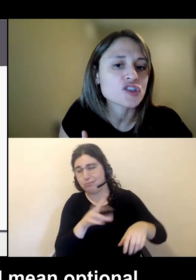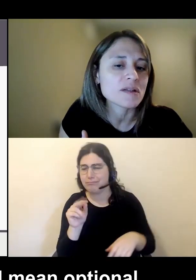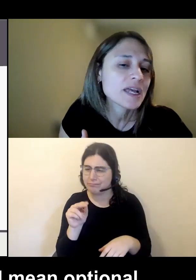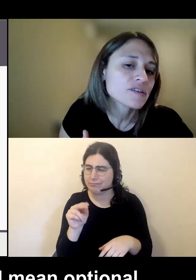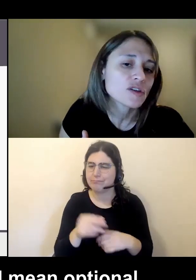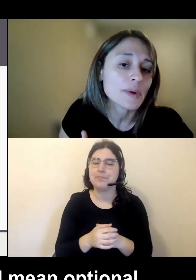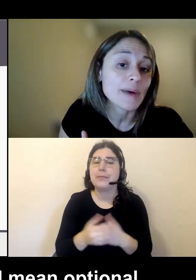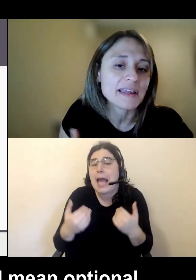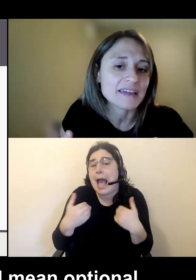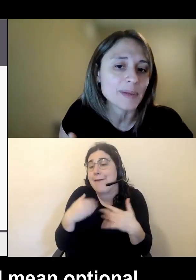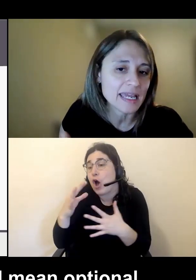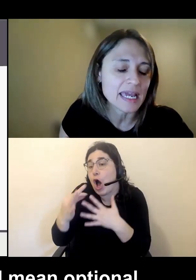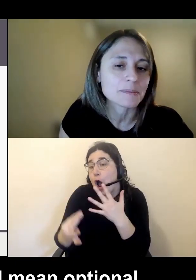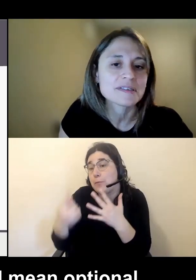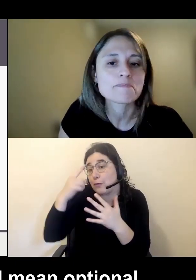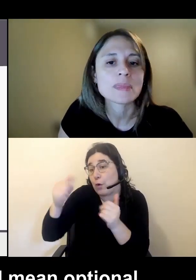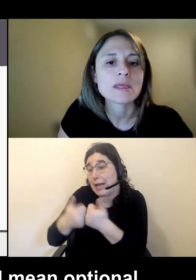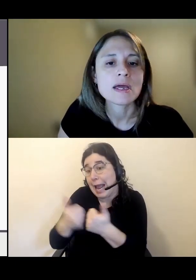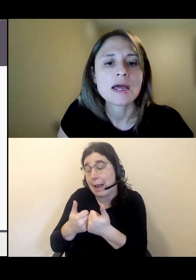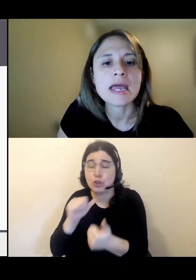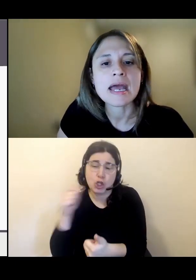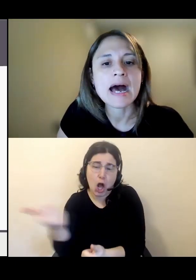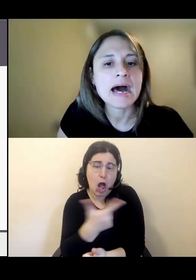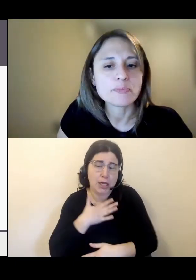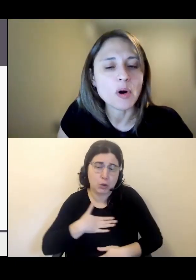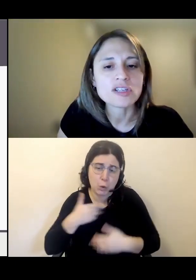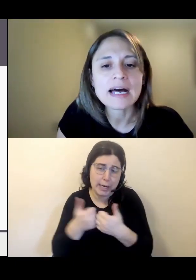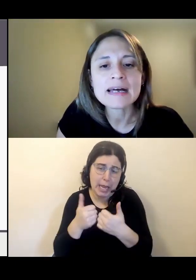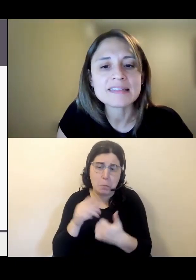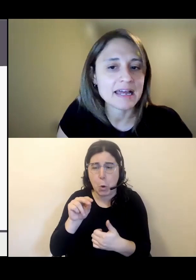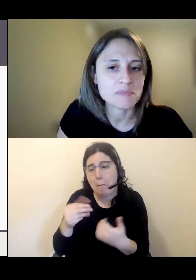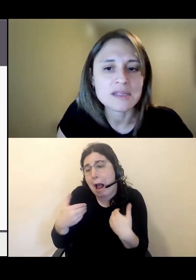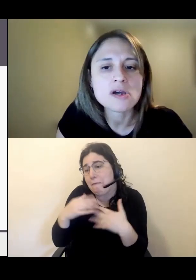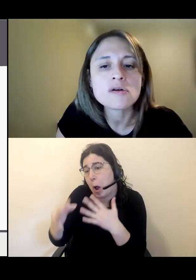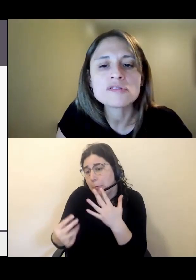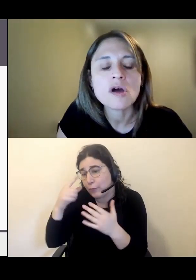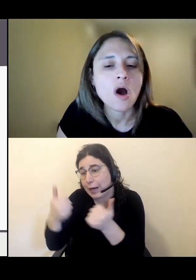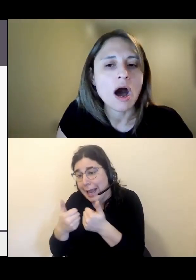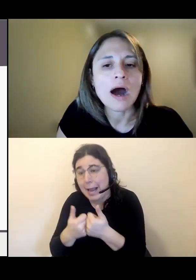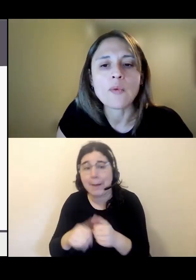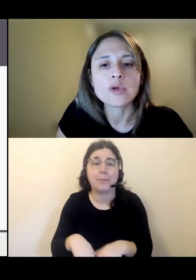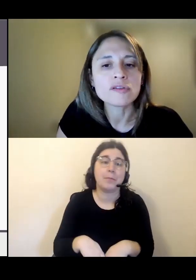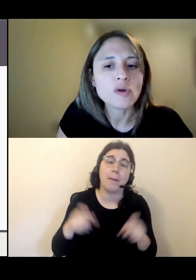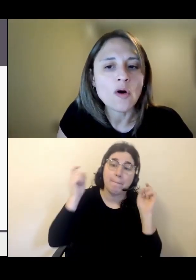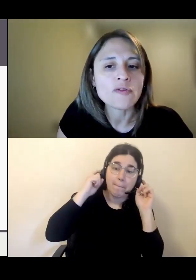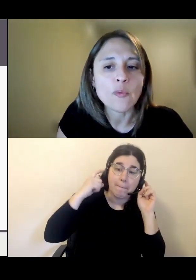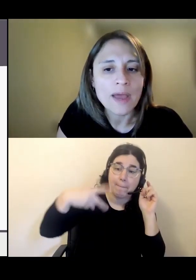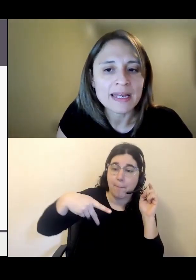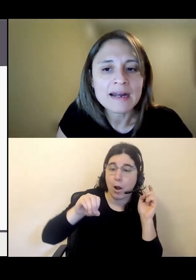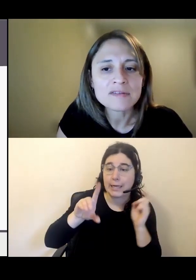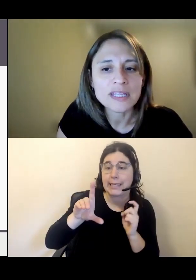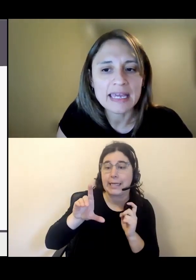mean optional because not everybody likes playing games. It had podcasts, it had videos. We also